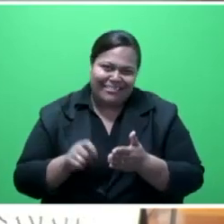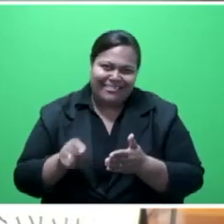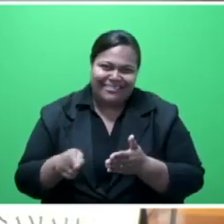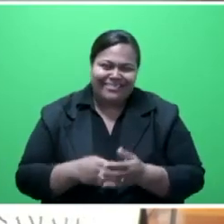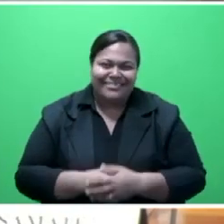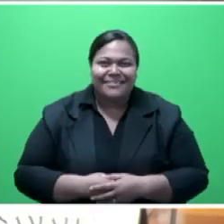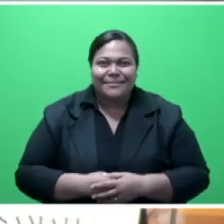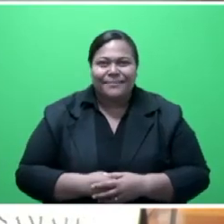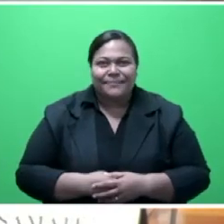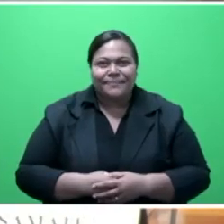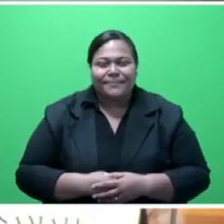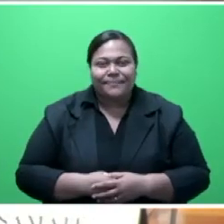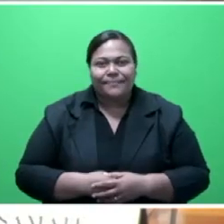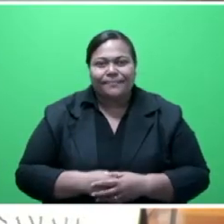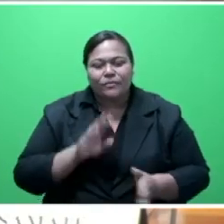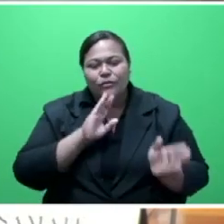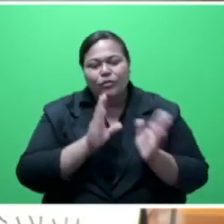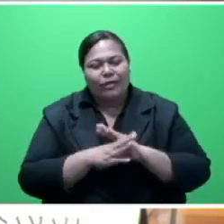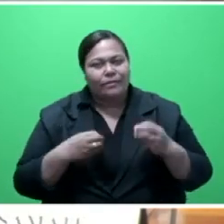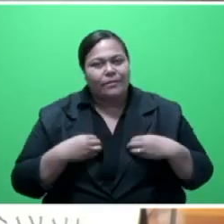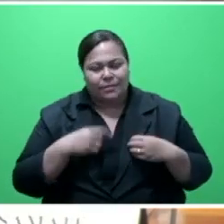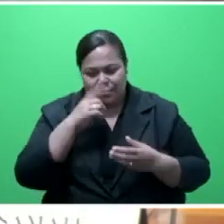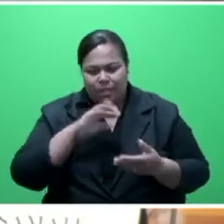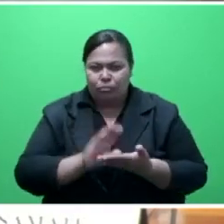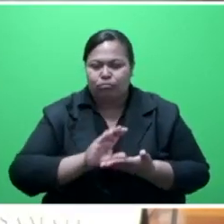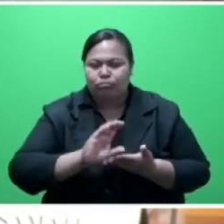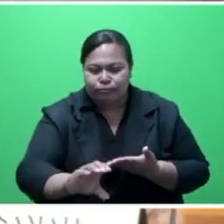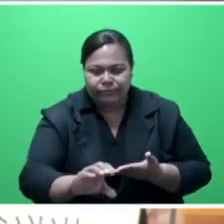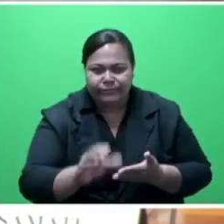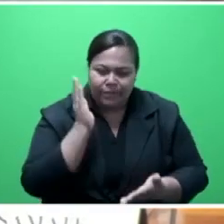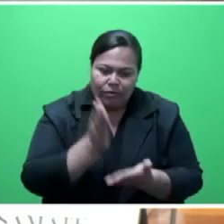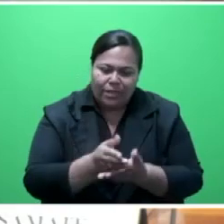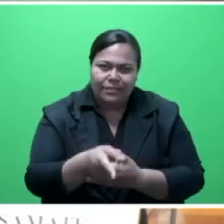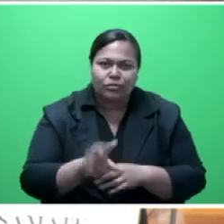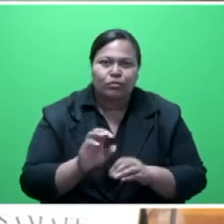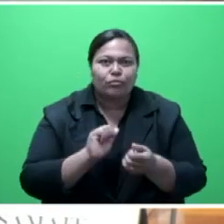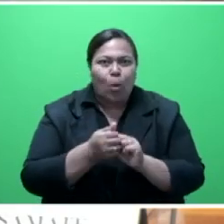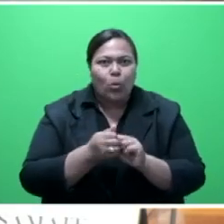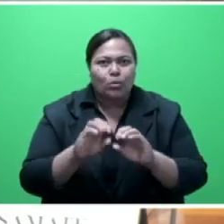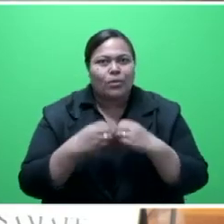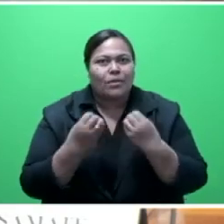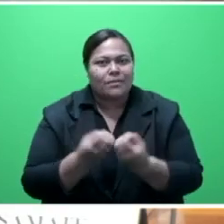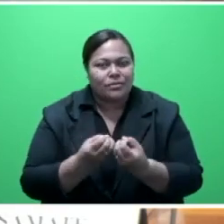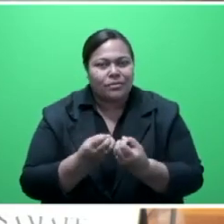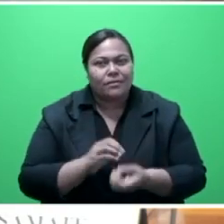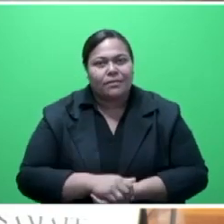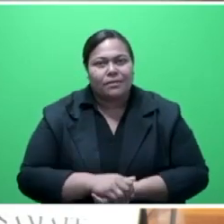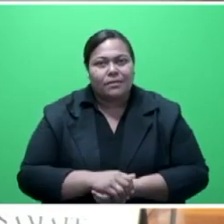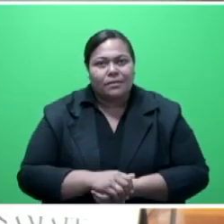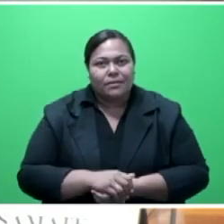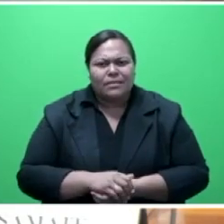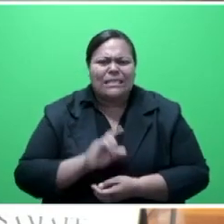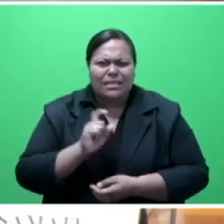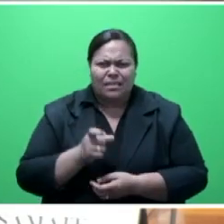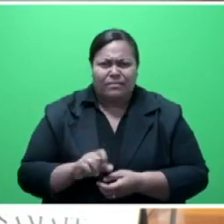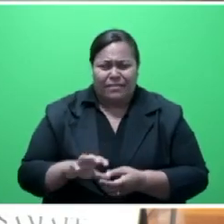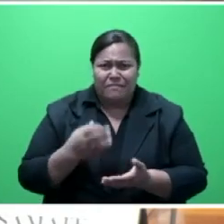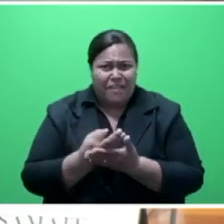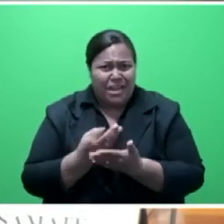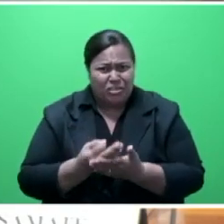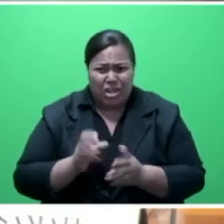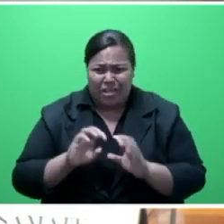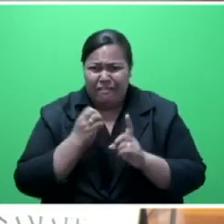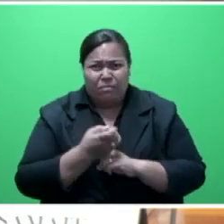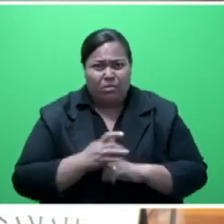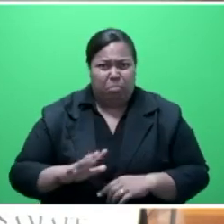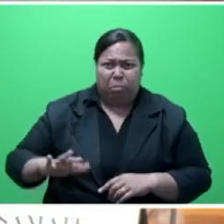sector to donate directly to sporting organizations. Mr. Speaker, sir, in an uncertain financial environment, it is performing